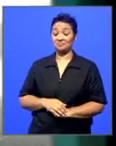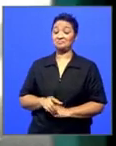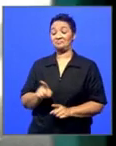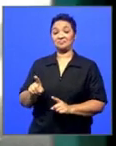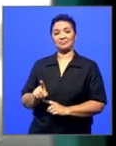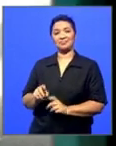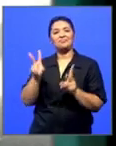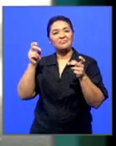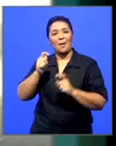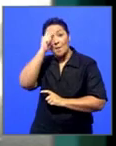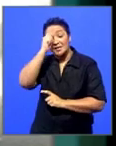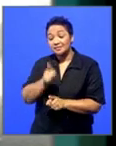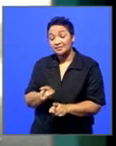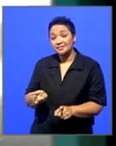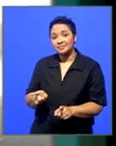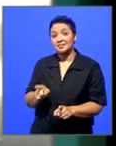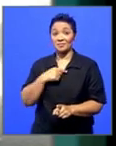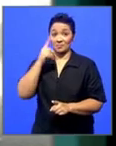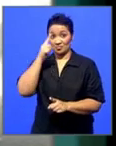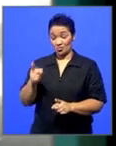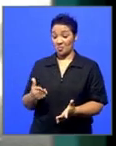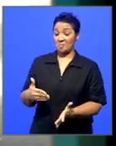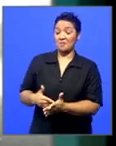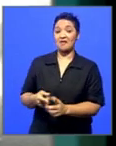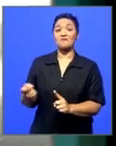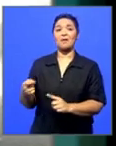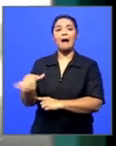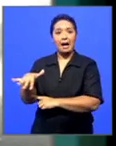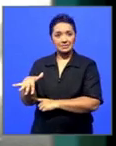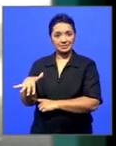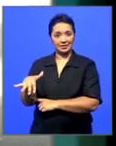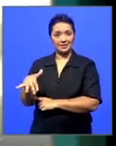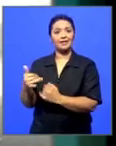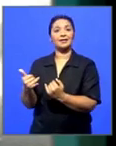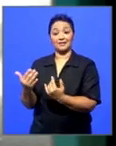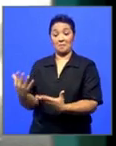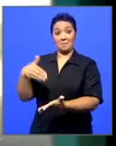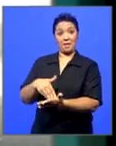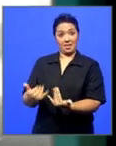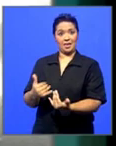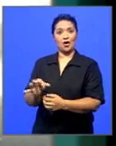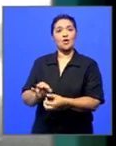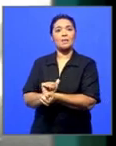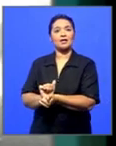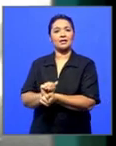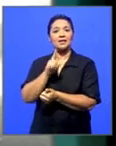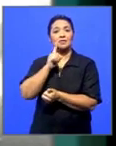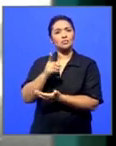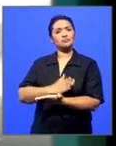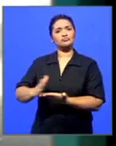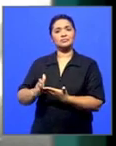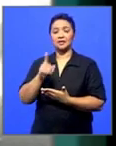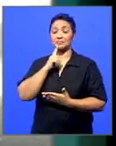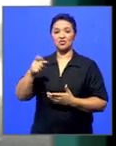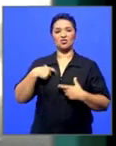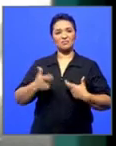chaps, I know you just arrived from outside, and I want you to debunk this myth from outside that we are larger